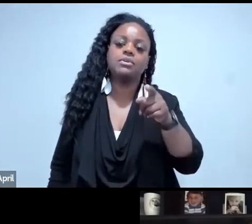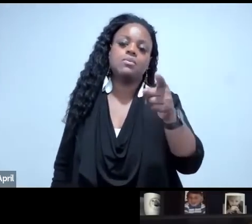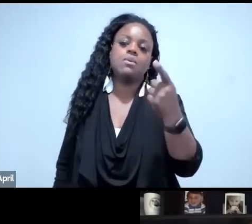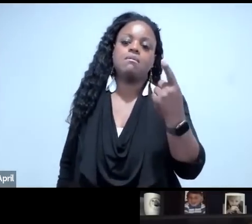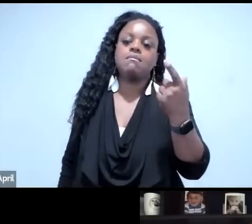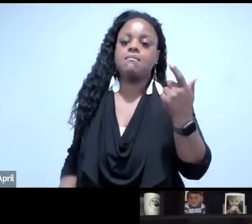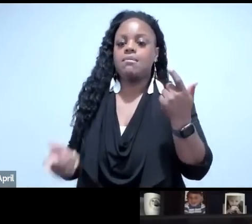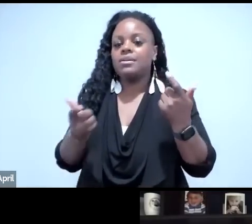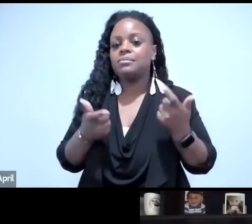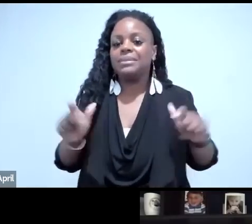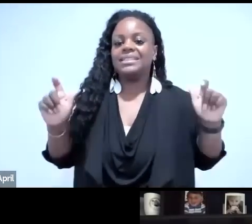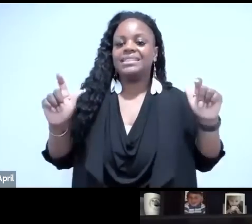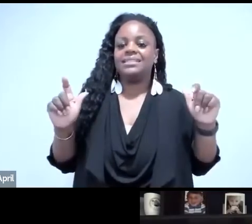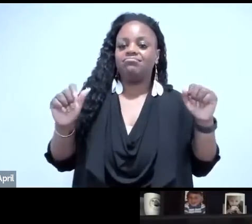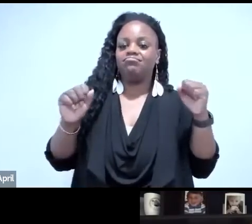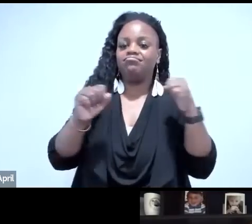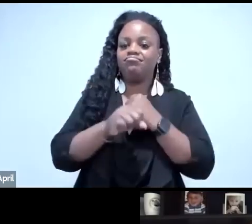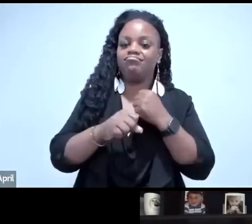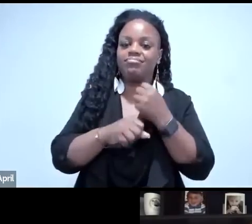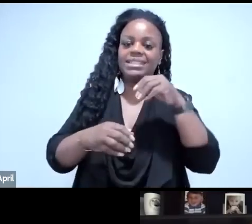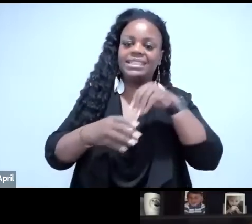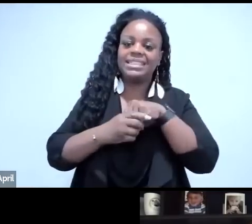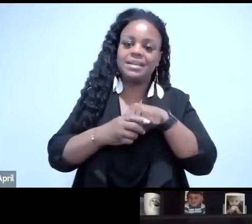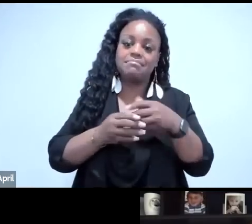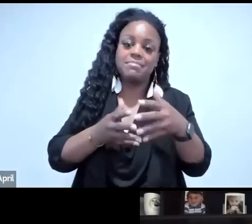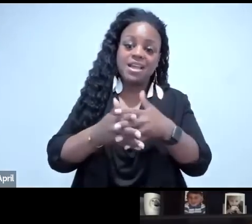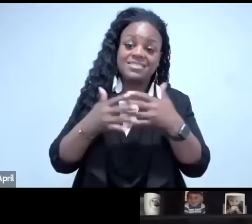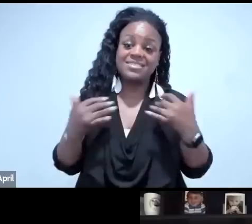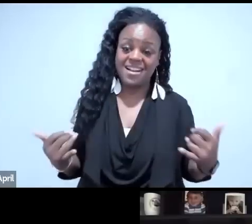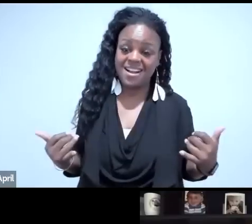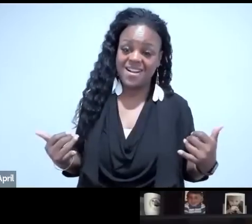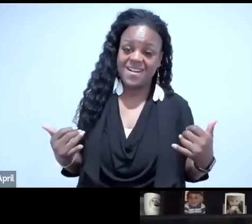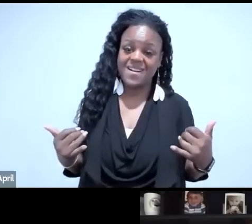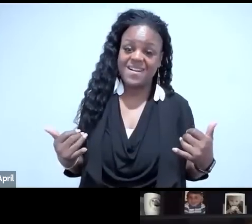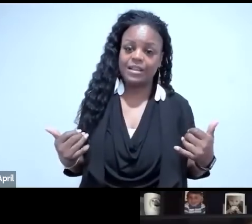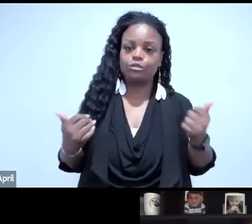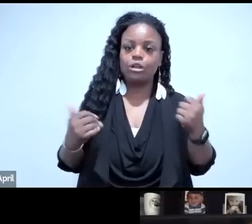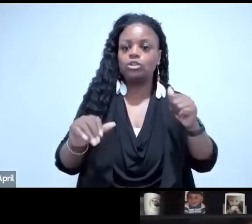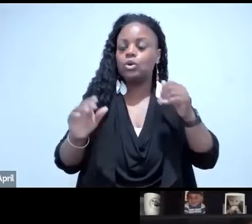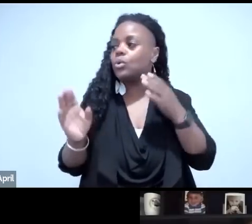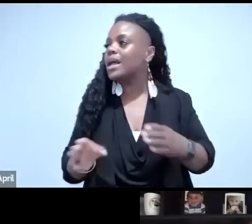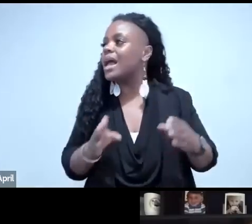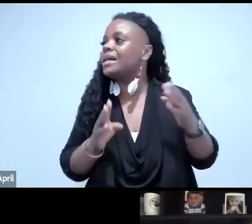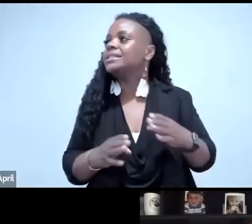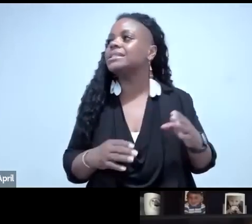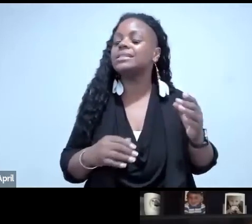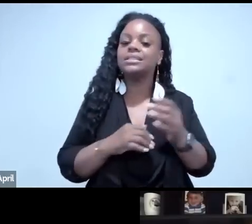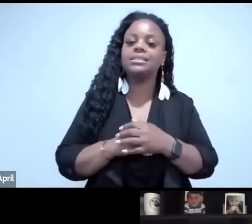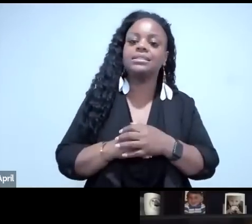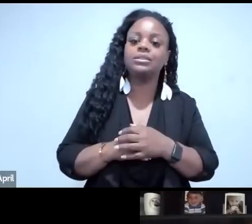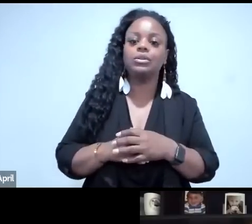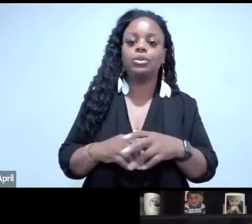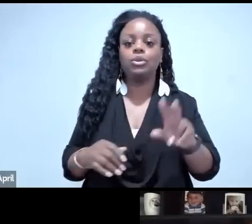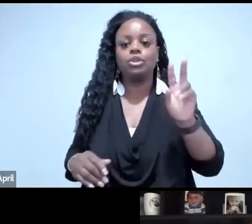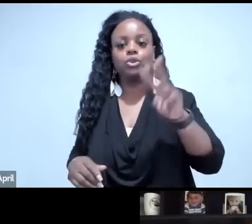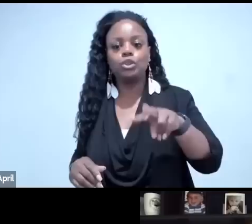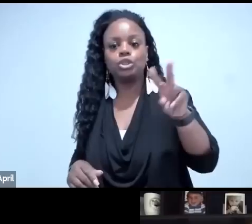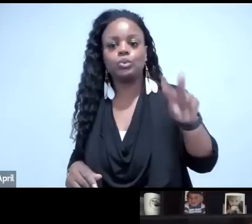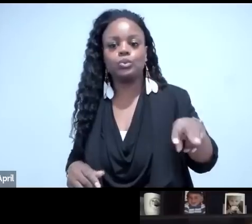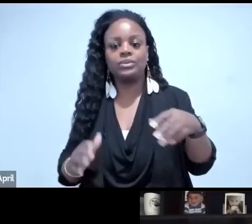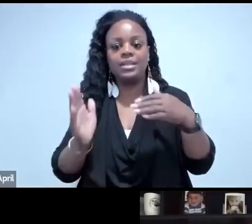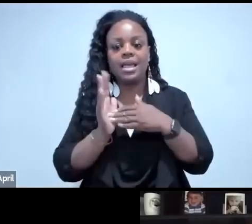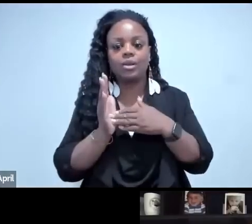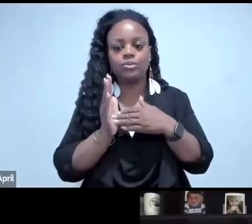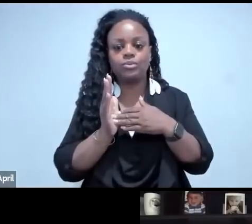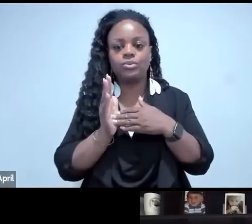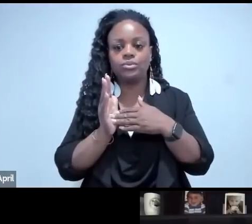at Delta Airlines. Can you tell us about how that's going, and are you trying to catch and raise the pro-union wave we're